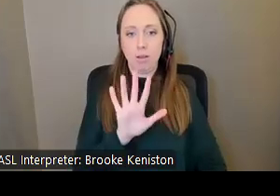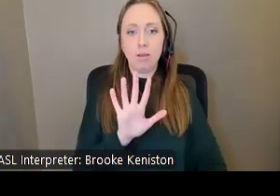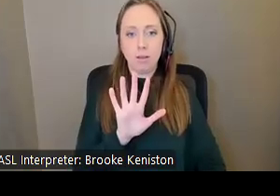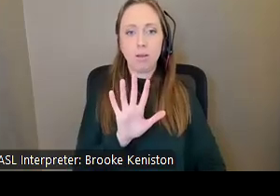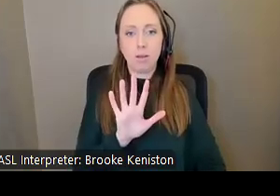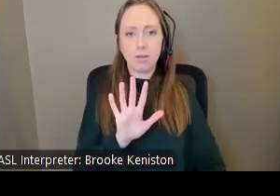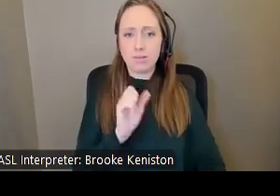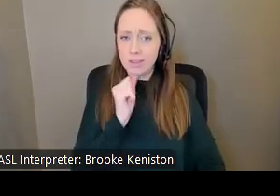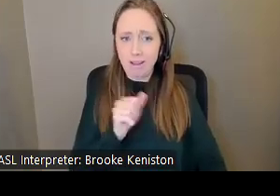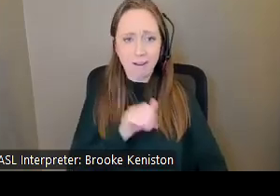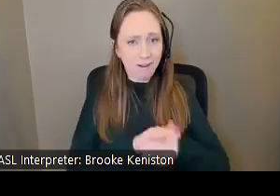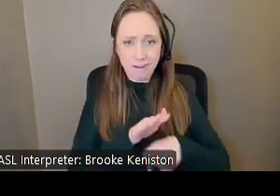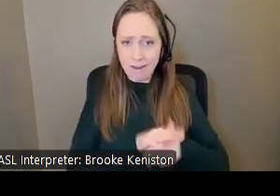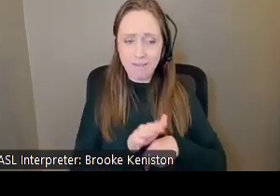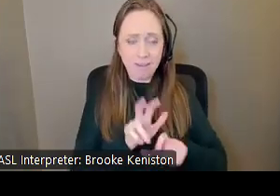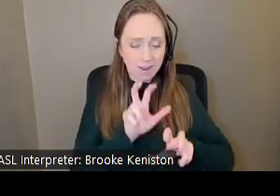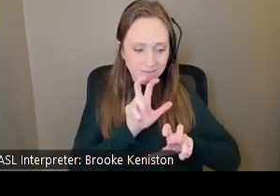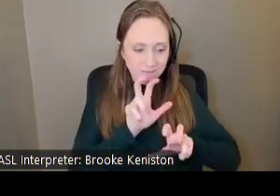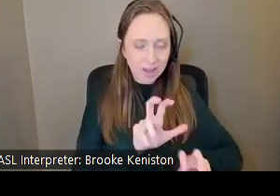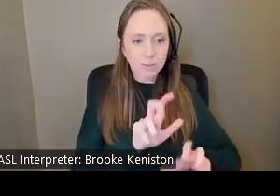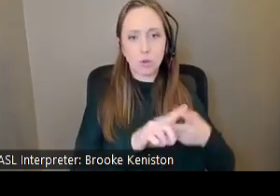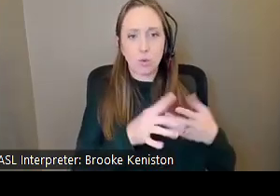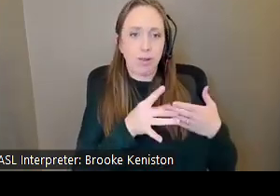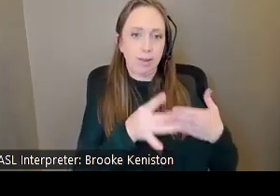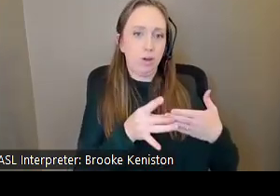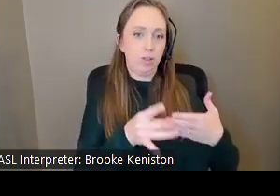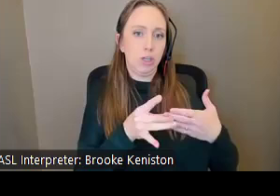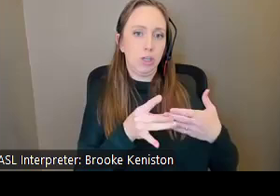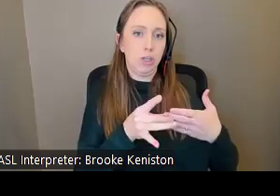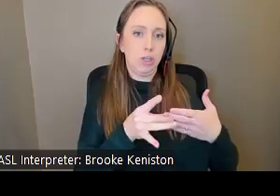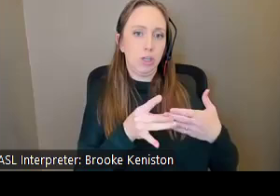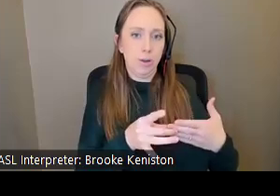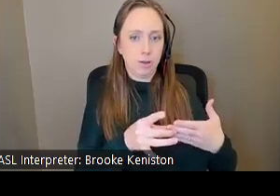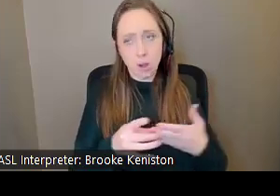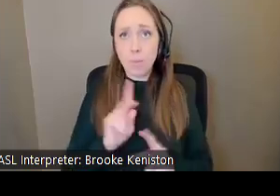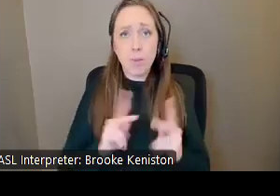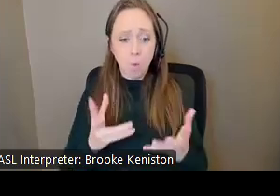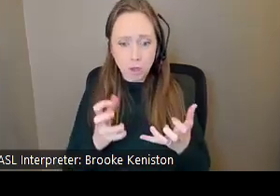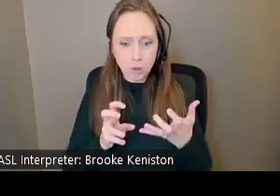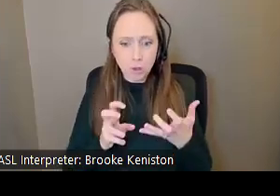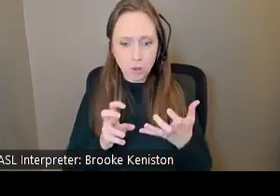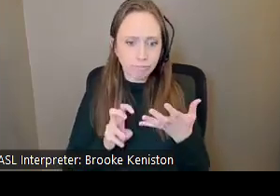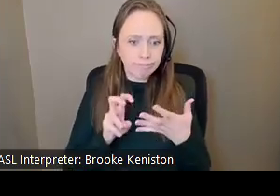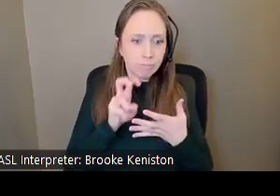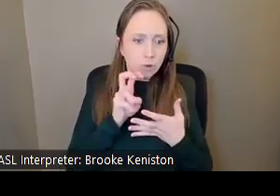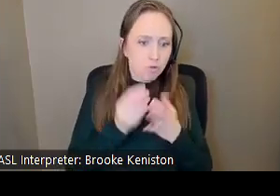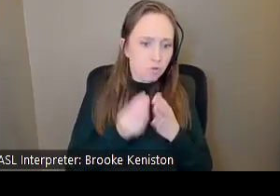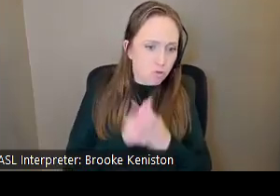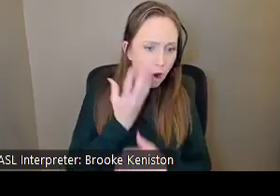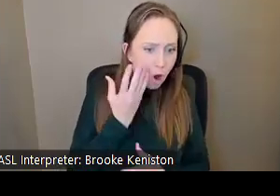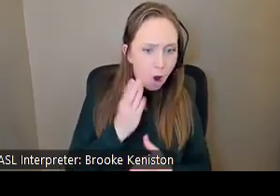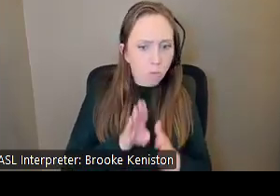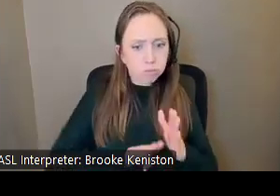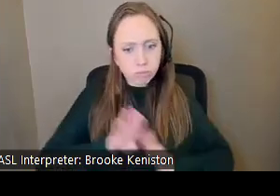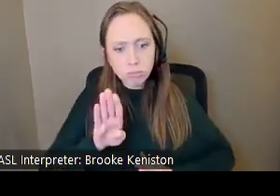inadequate investment in their leadership. So I think most people want to grow and contribute and do